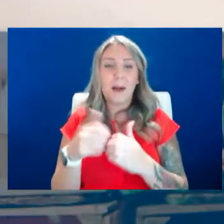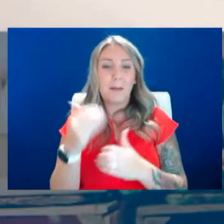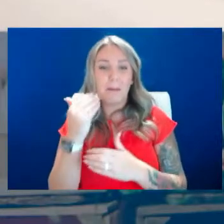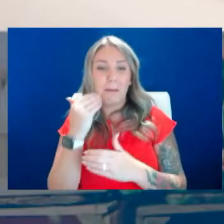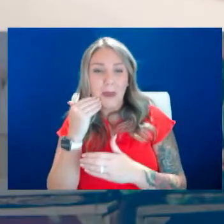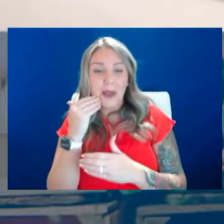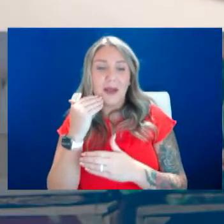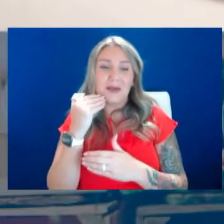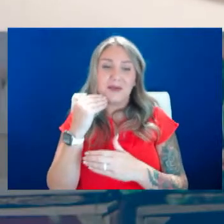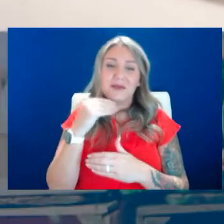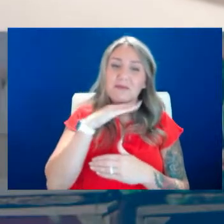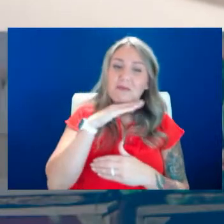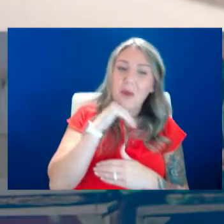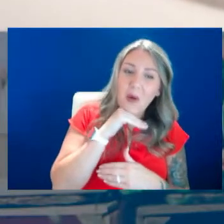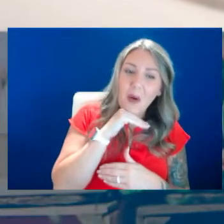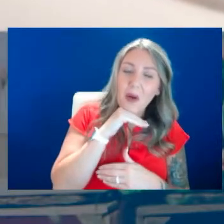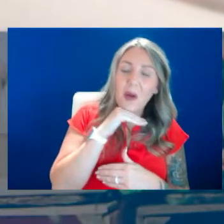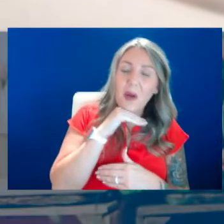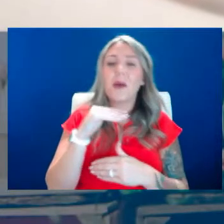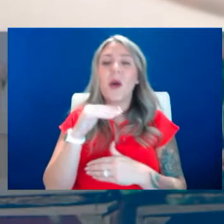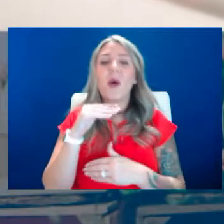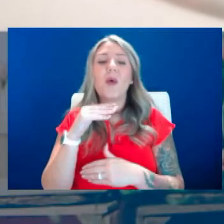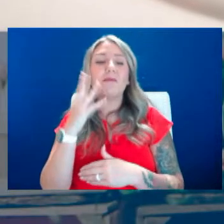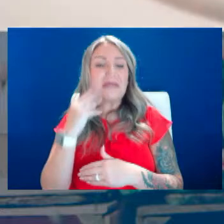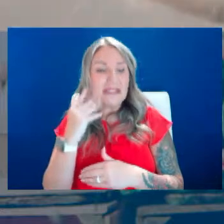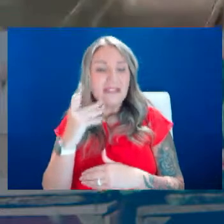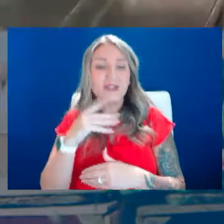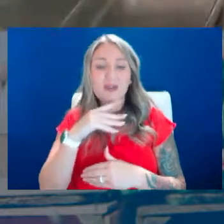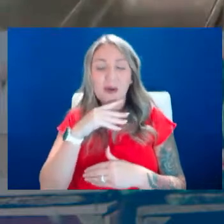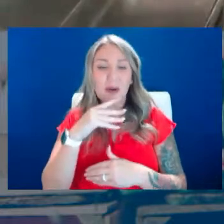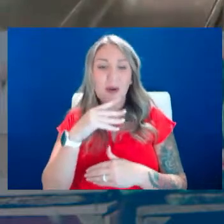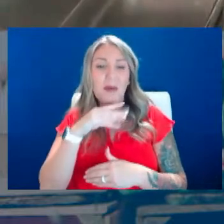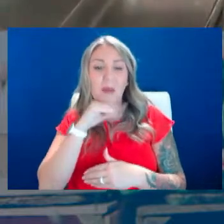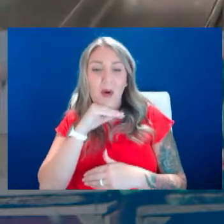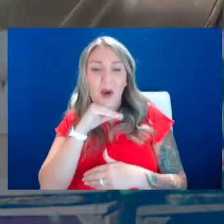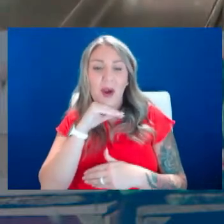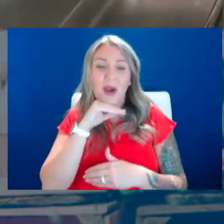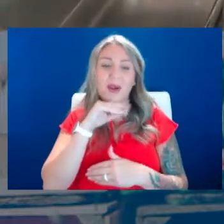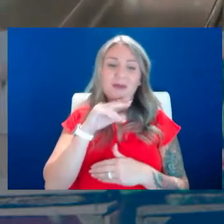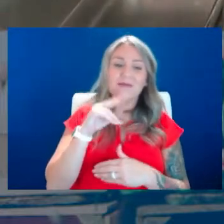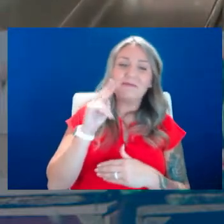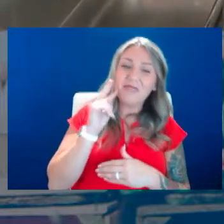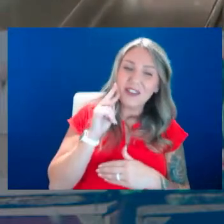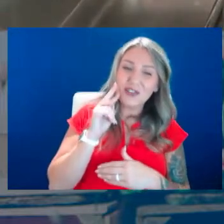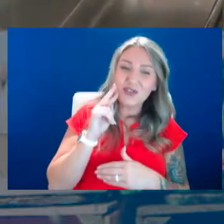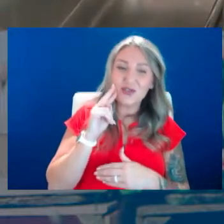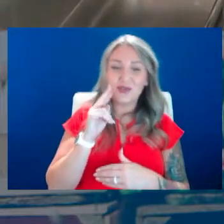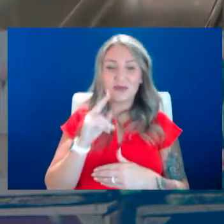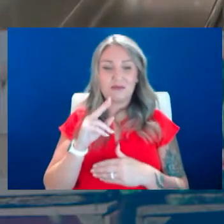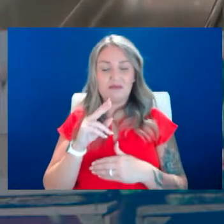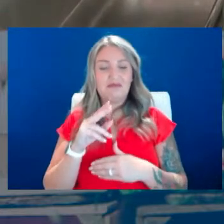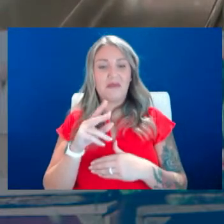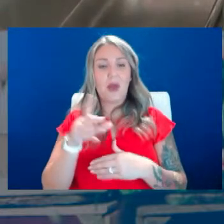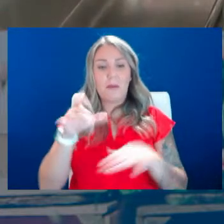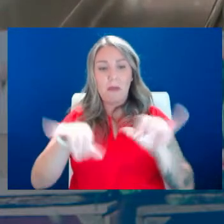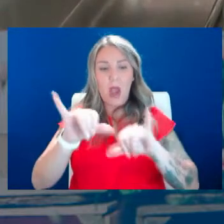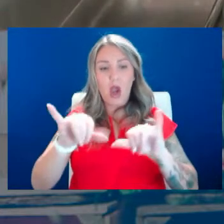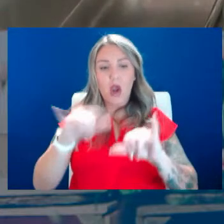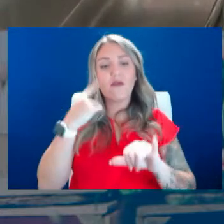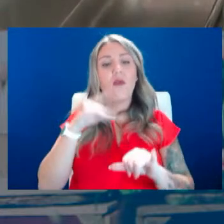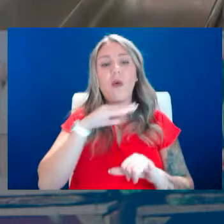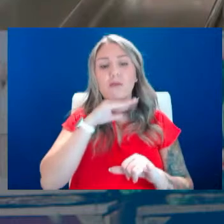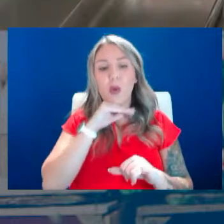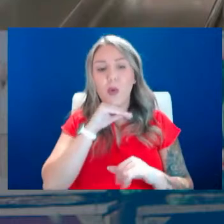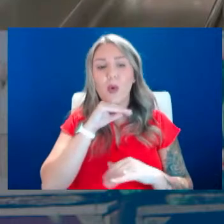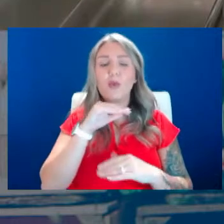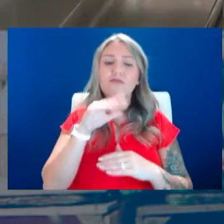making our peach pork tenderloin with our 4 veggie roast. We're going to start off by making a marinade for our pork. Roughly have about a